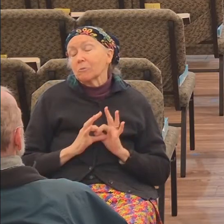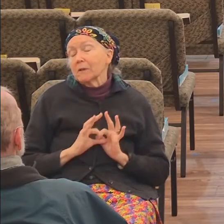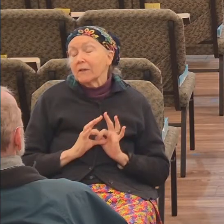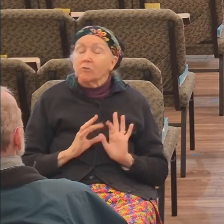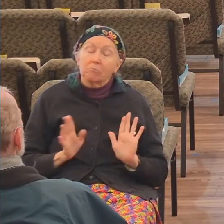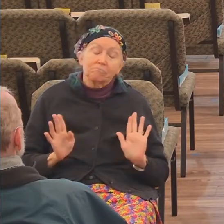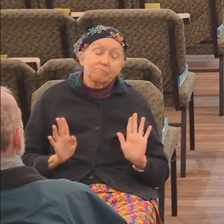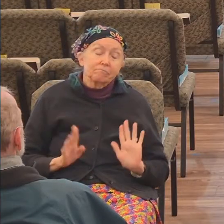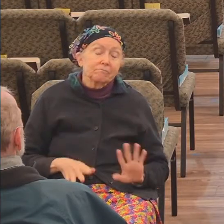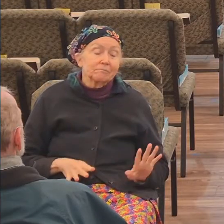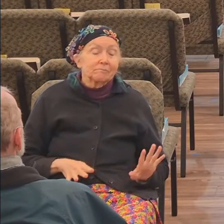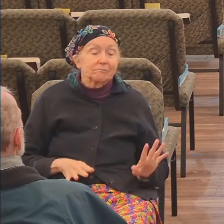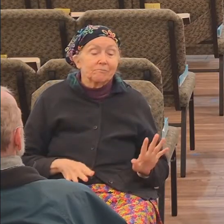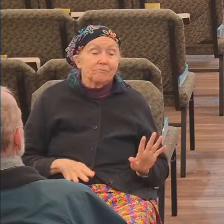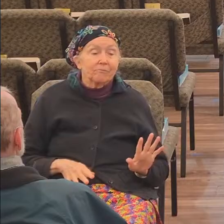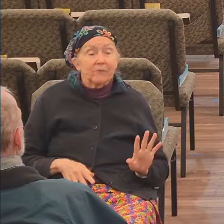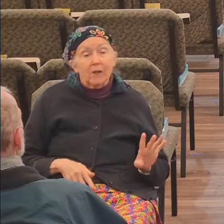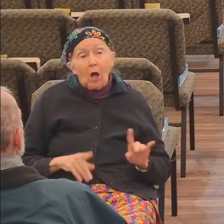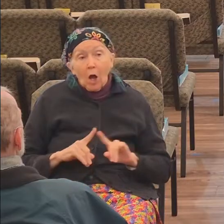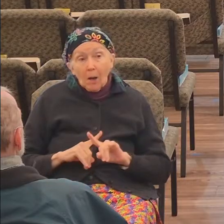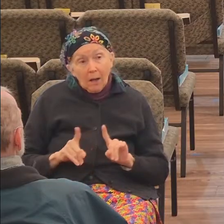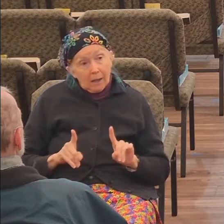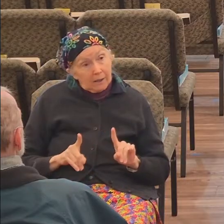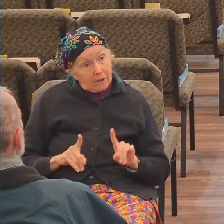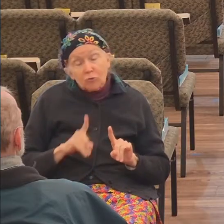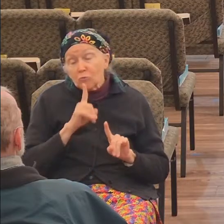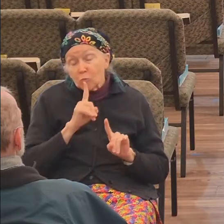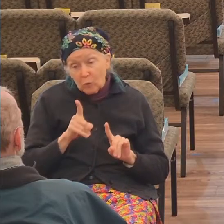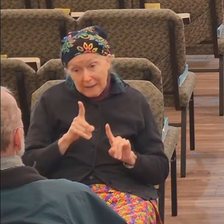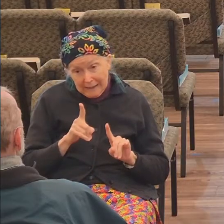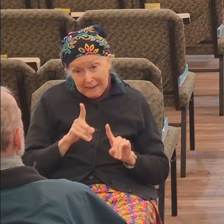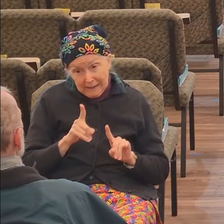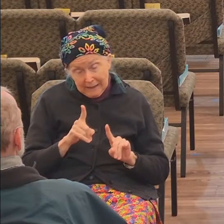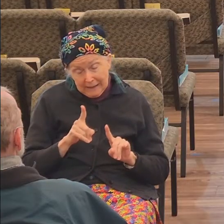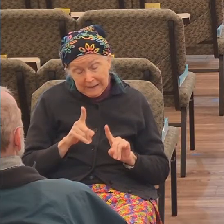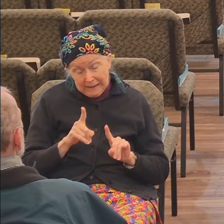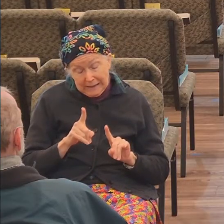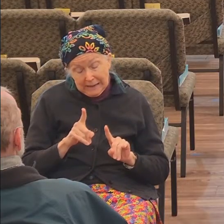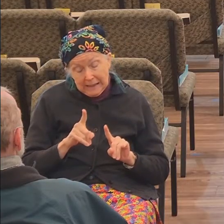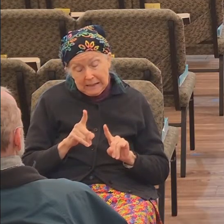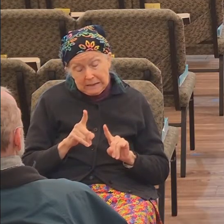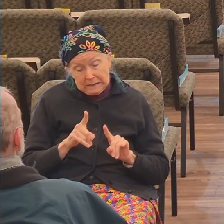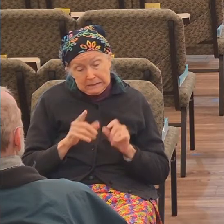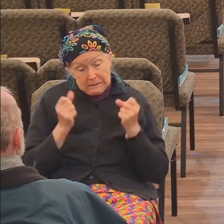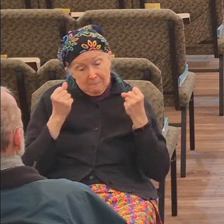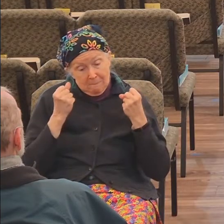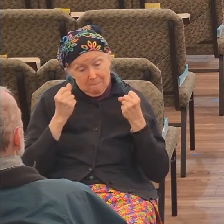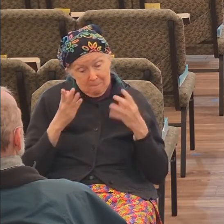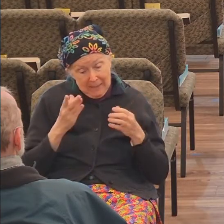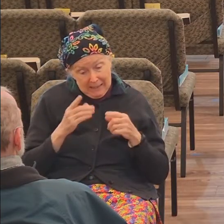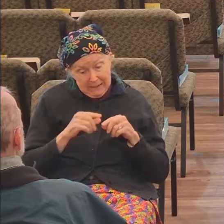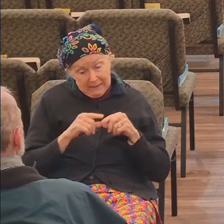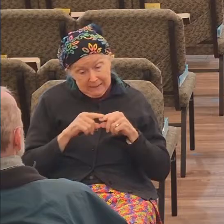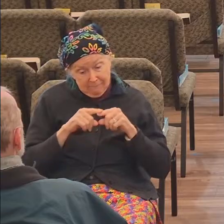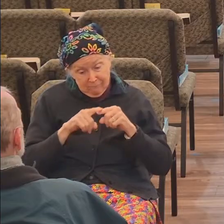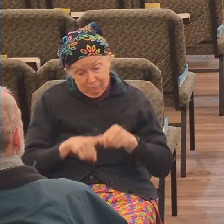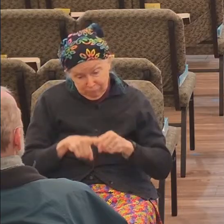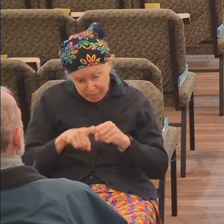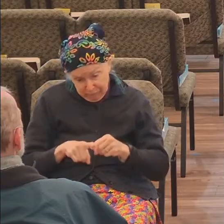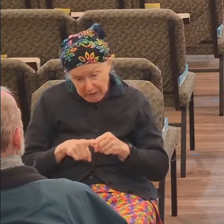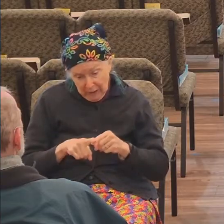We're talking about a web of obligations. We're talking about status. We're talking about public